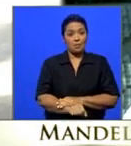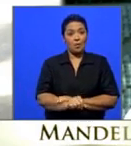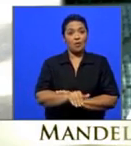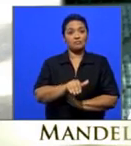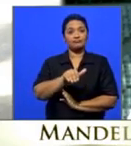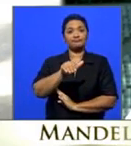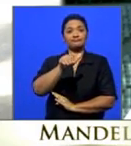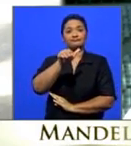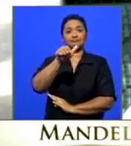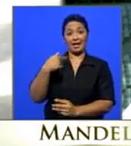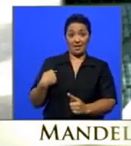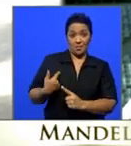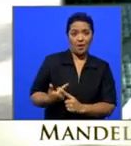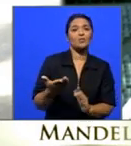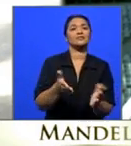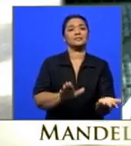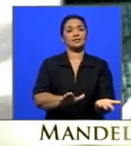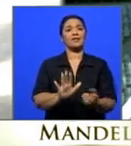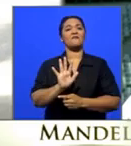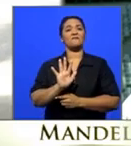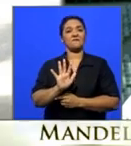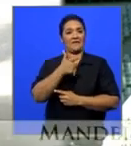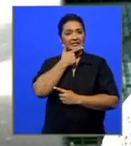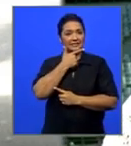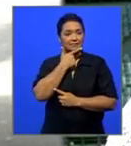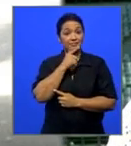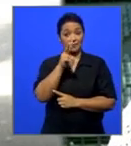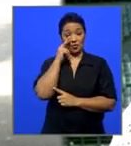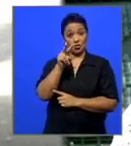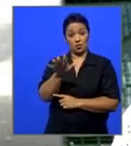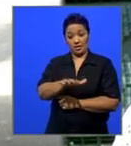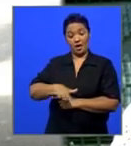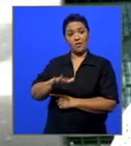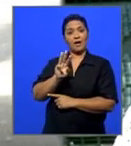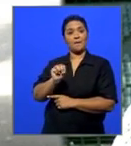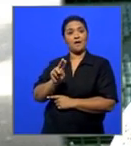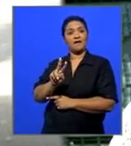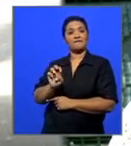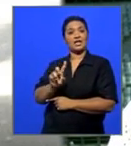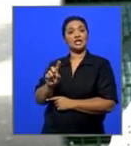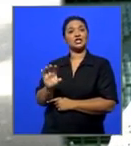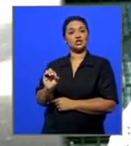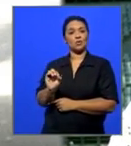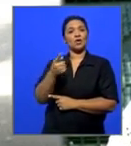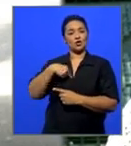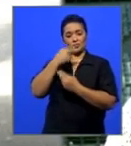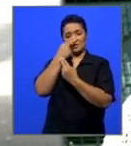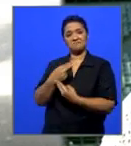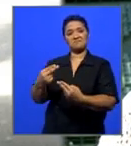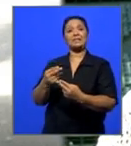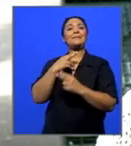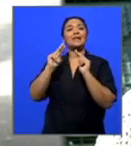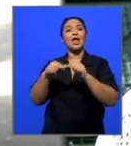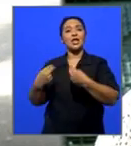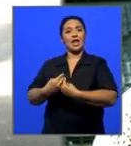the 5th of December. And we first, if you look at Mvezo, already we have declared that site as a national heritage site